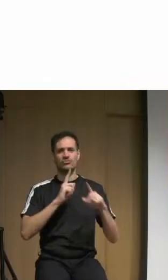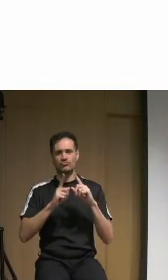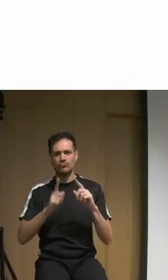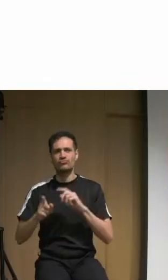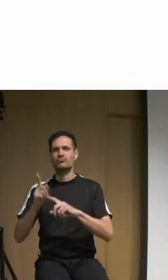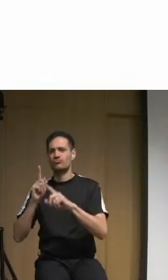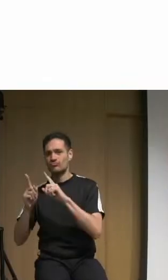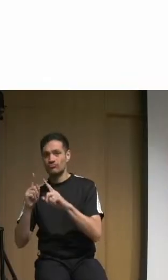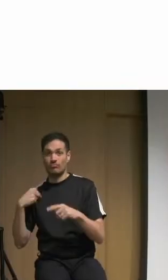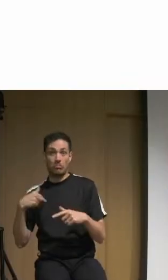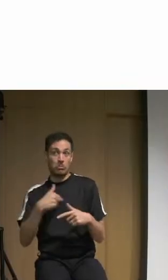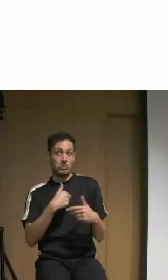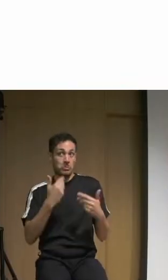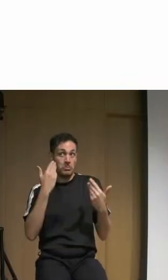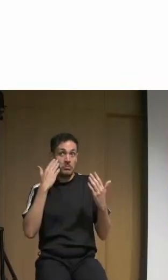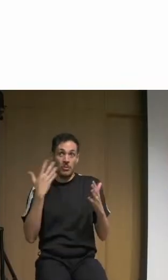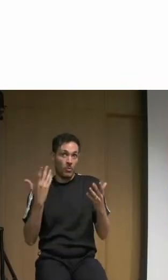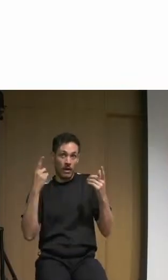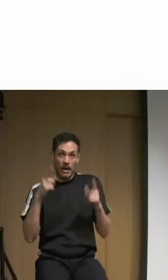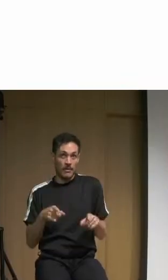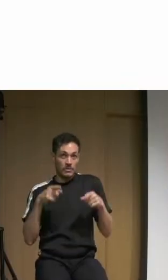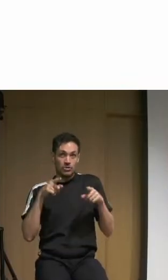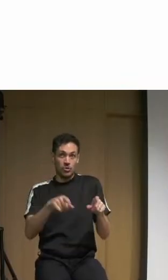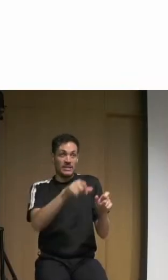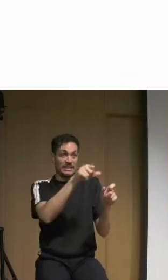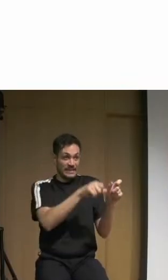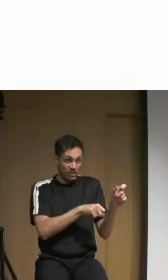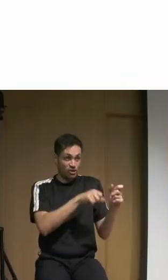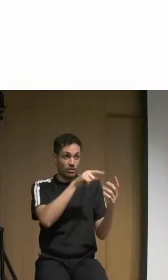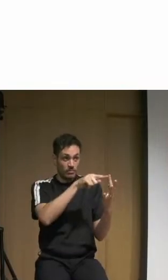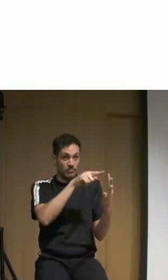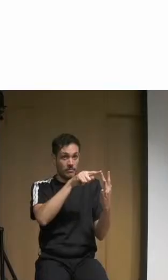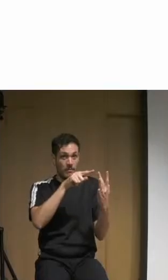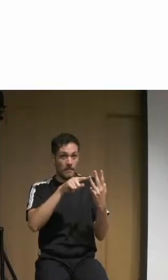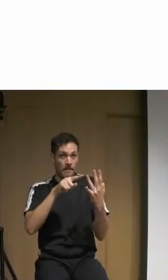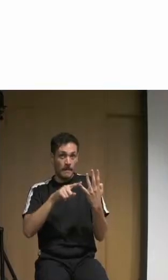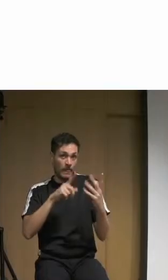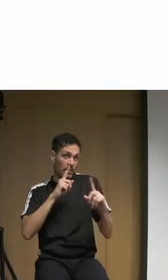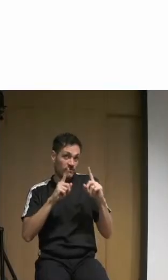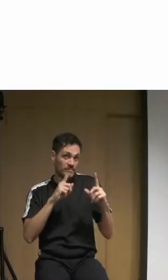what will happen to each of those conversations. So I don't know if we can draw a conclusion about